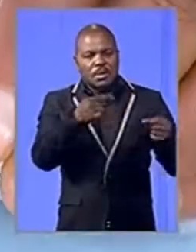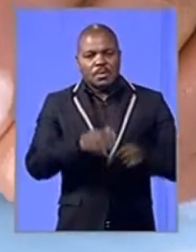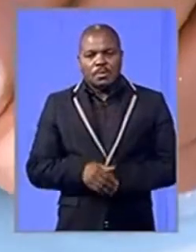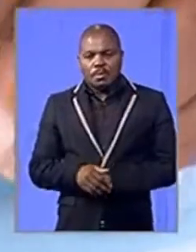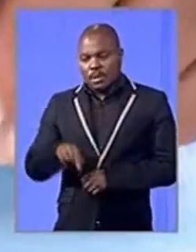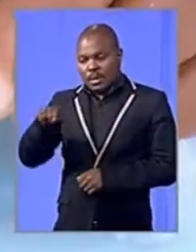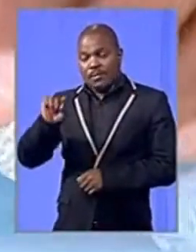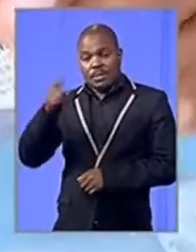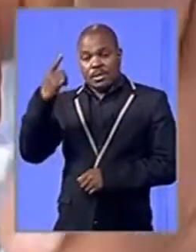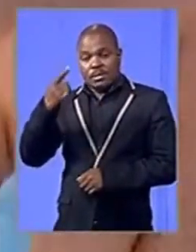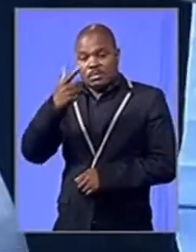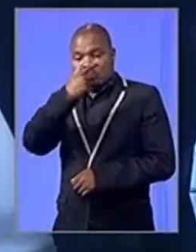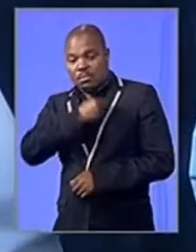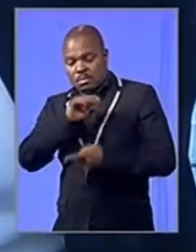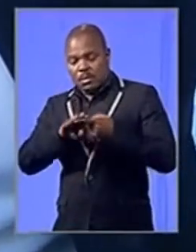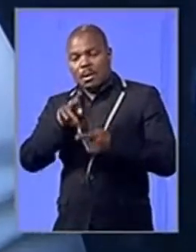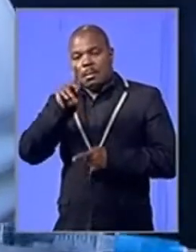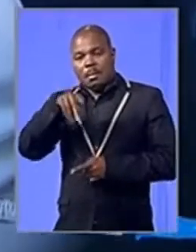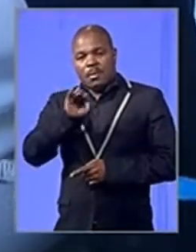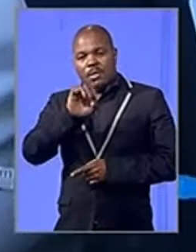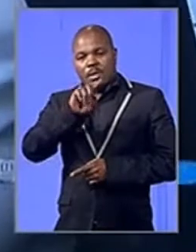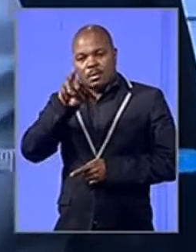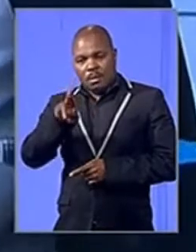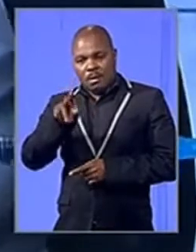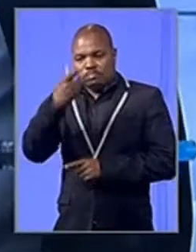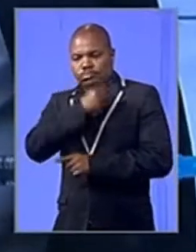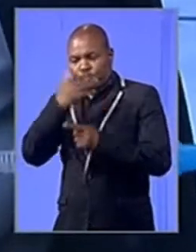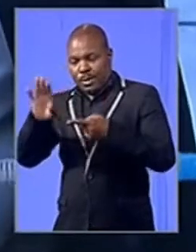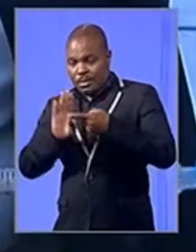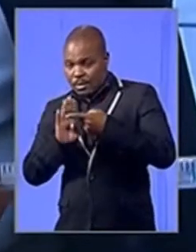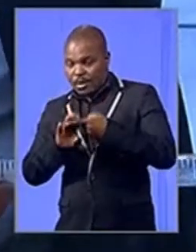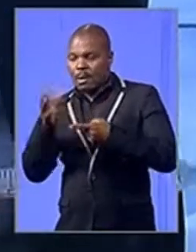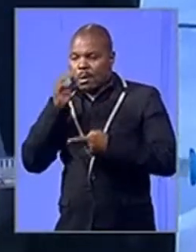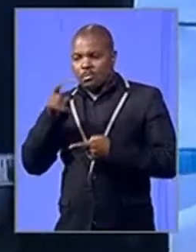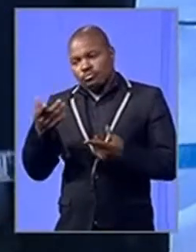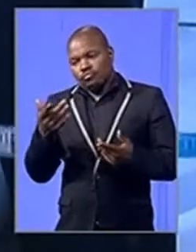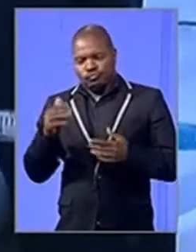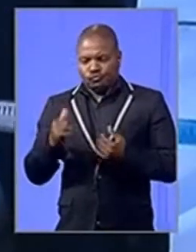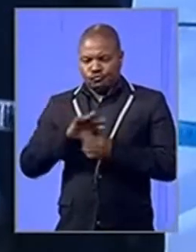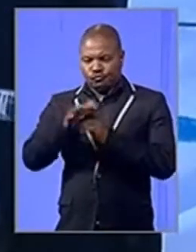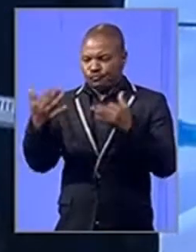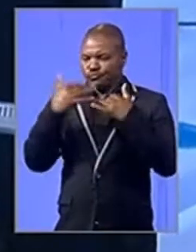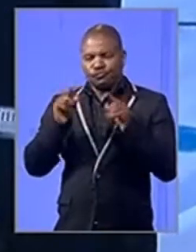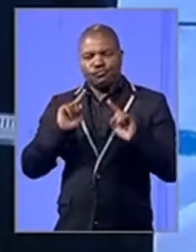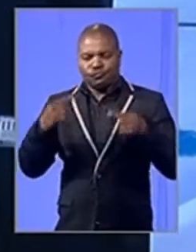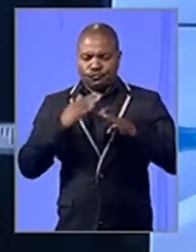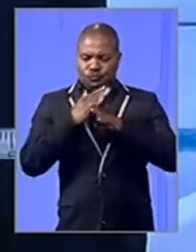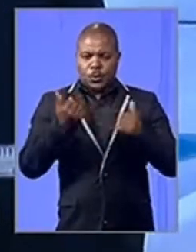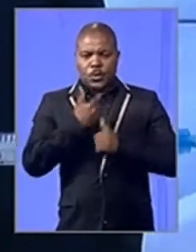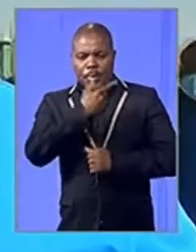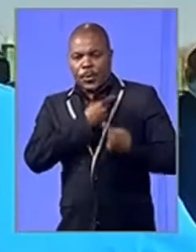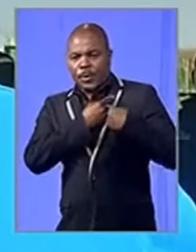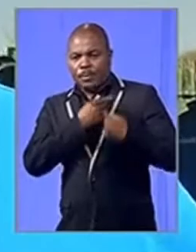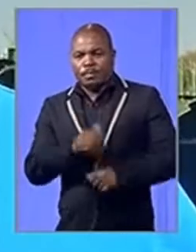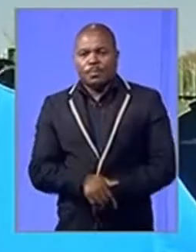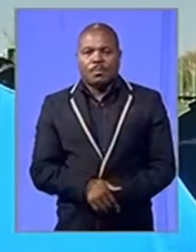mothamo wa pele wa enta ya Pfizer ba boletse ha bana le tshepo ya hore ha ba kotsing ya o ka tshwaetswa ke kokwanahloko ya COVID-19.